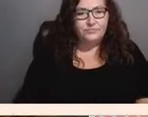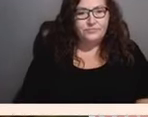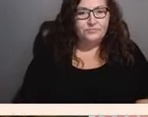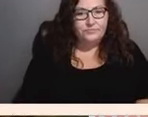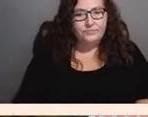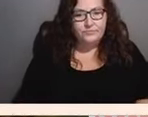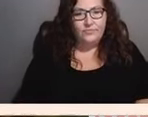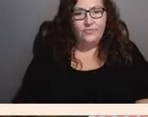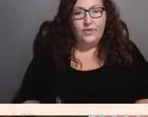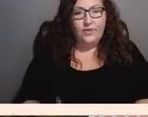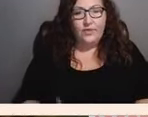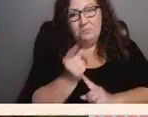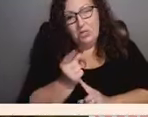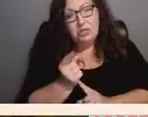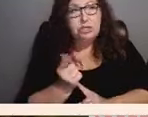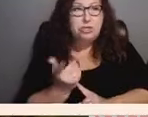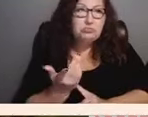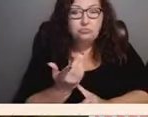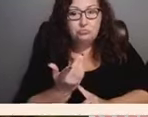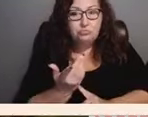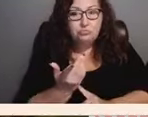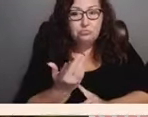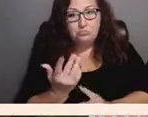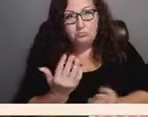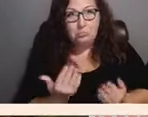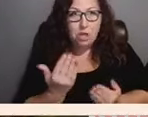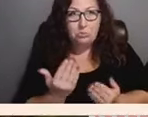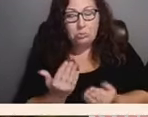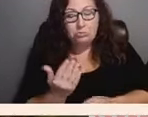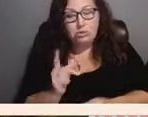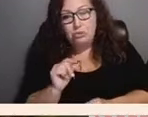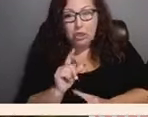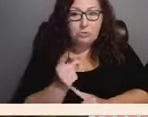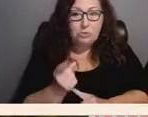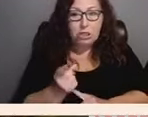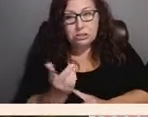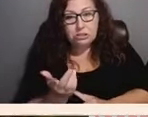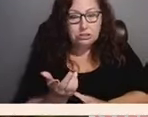15 minutes may go by. 20 minutes may go by.